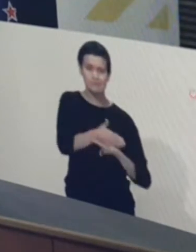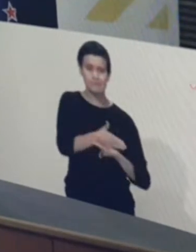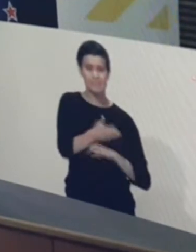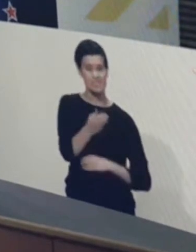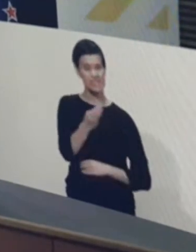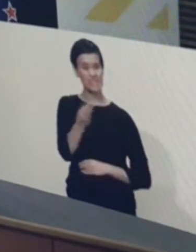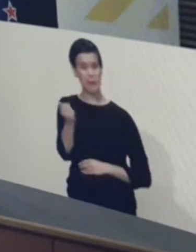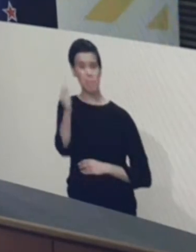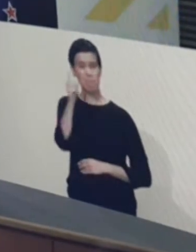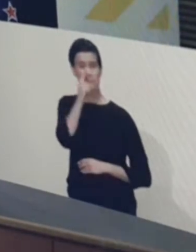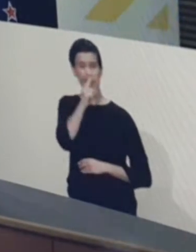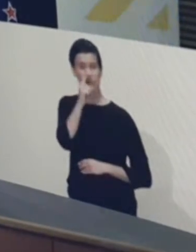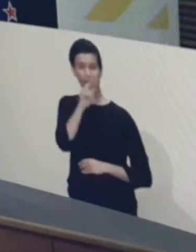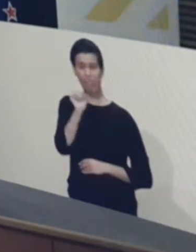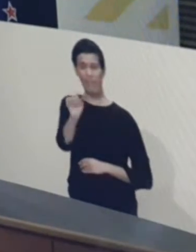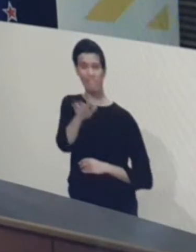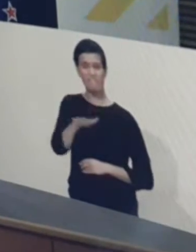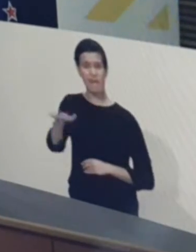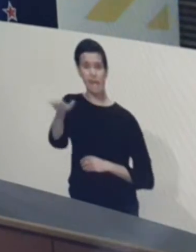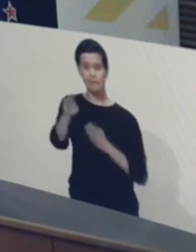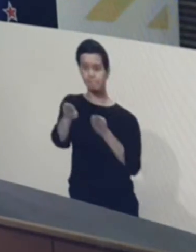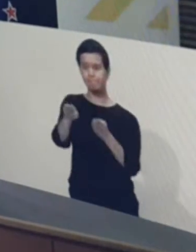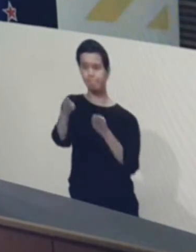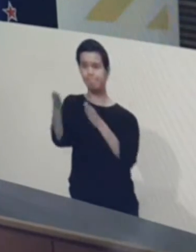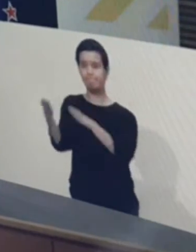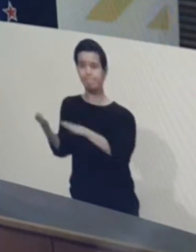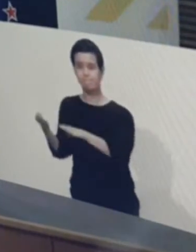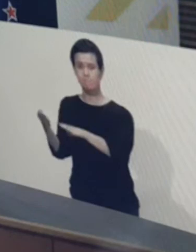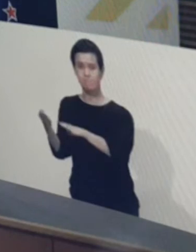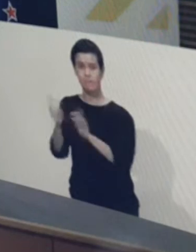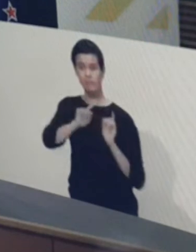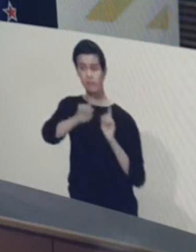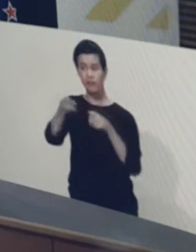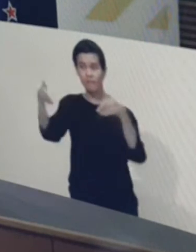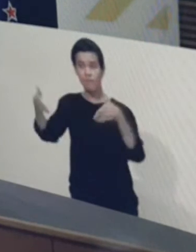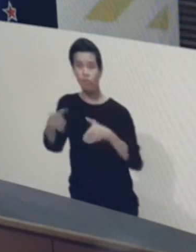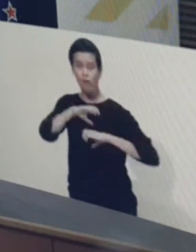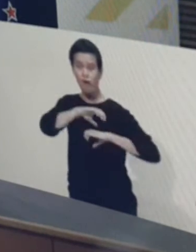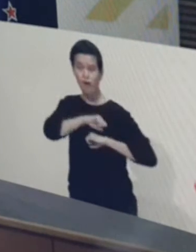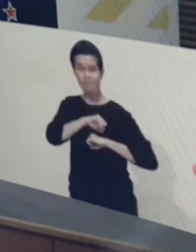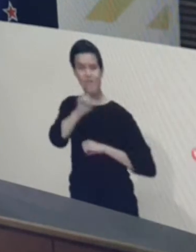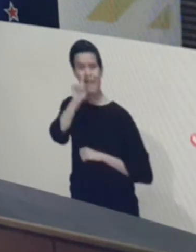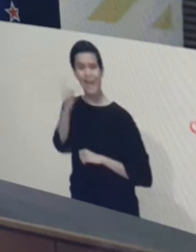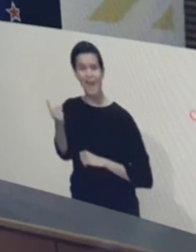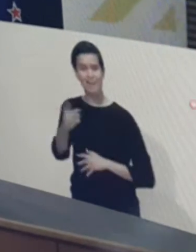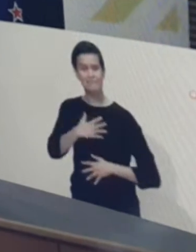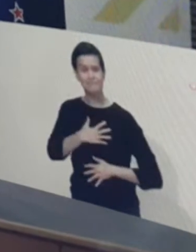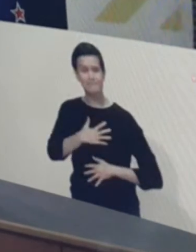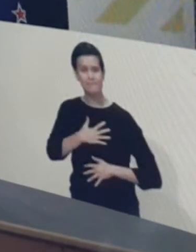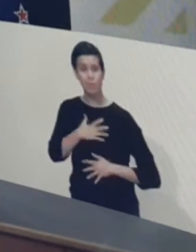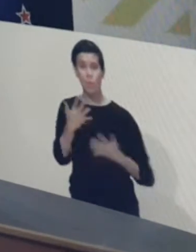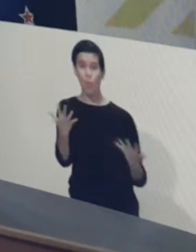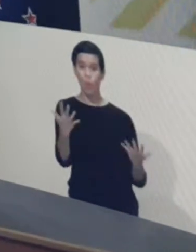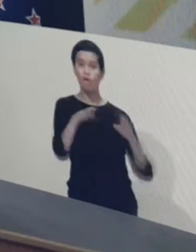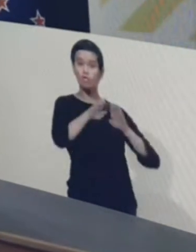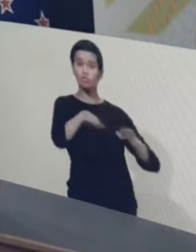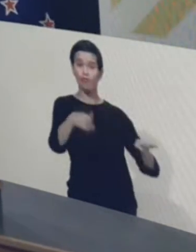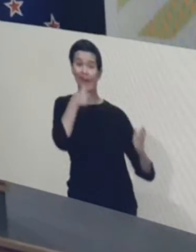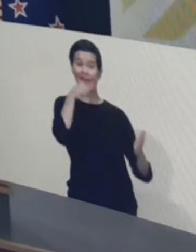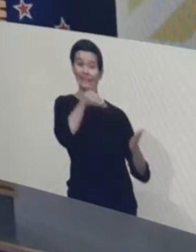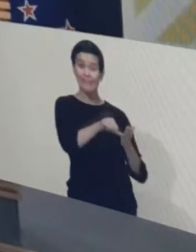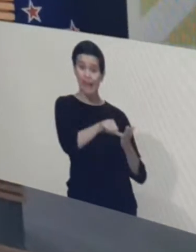and were unable to say goodbye and mourn properly. Be it the children who wrote to me about missing birthdays, and there were many of